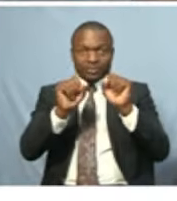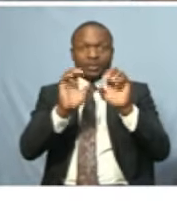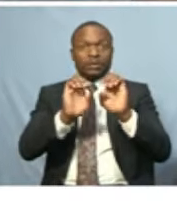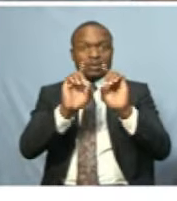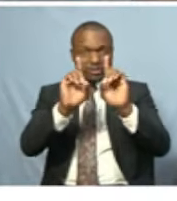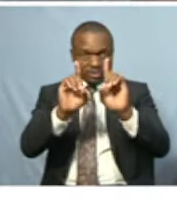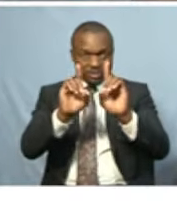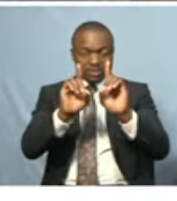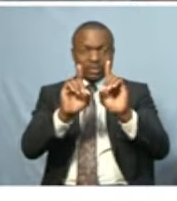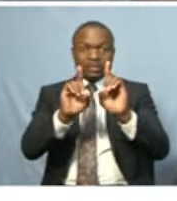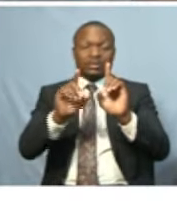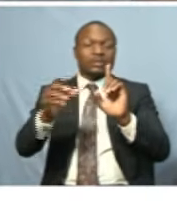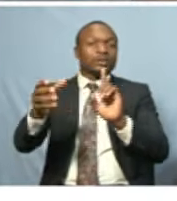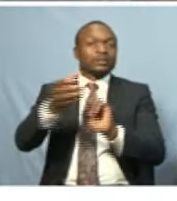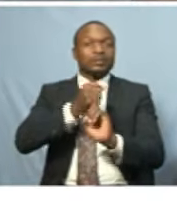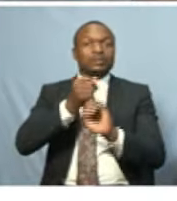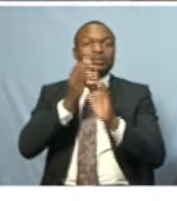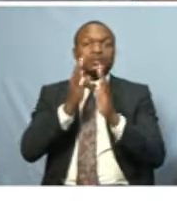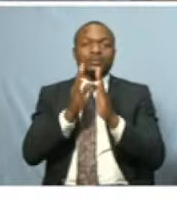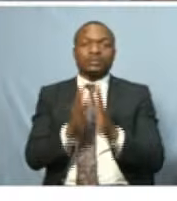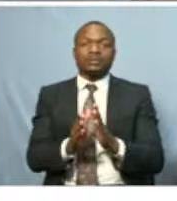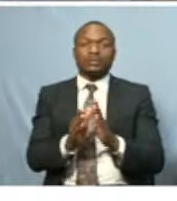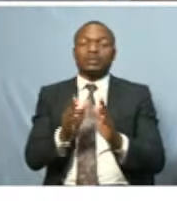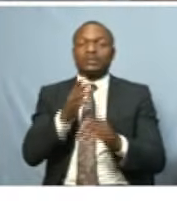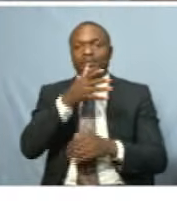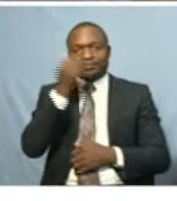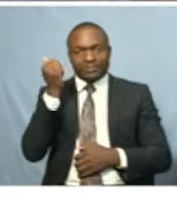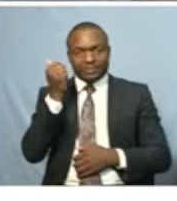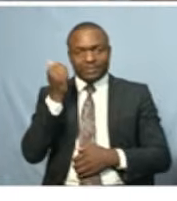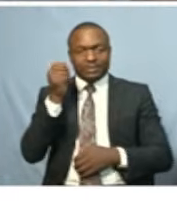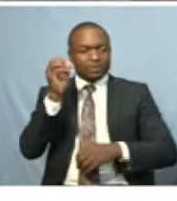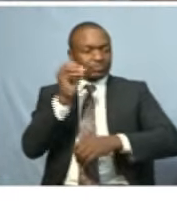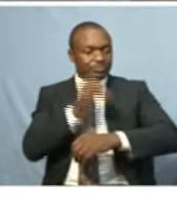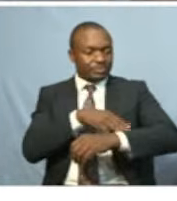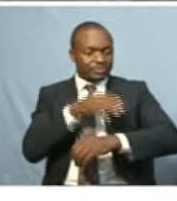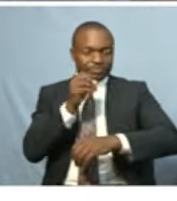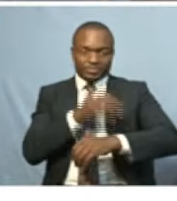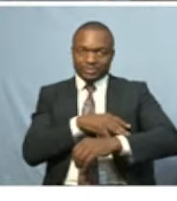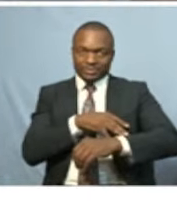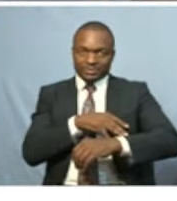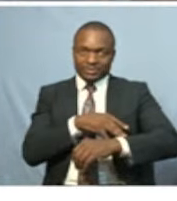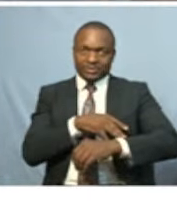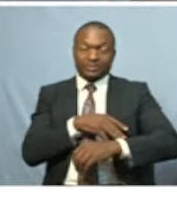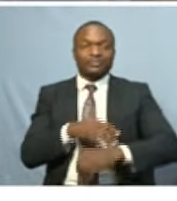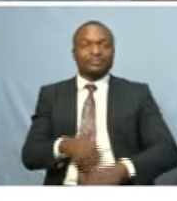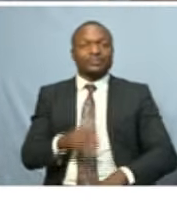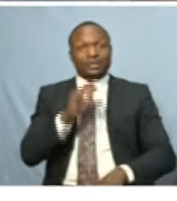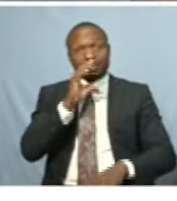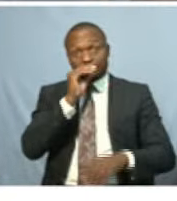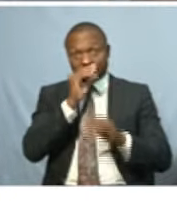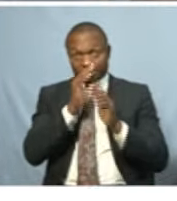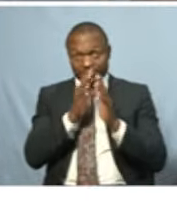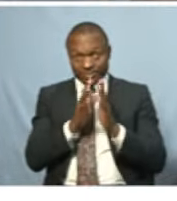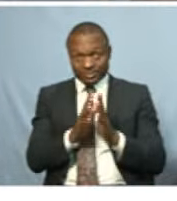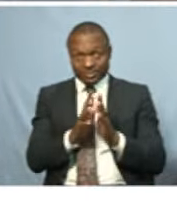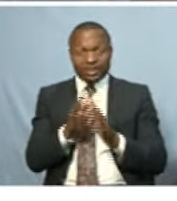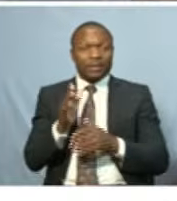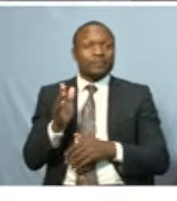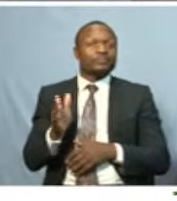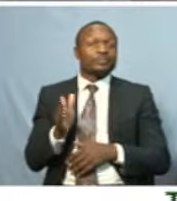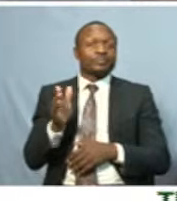education is an equalizer and remains the best investment and inheritance. Madam Speaker, the